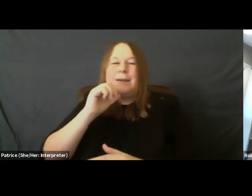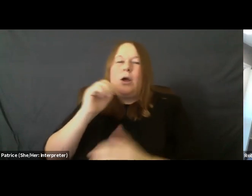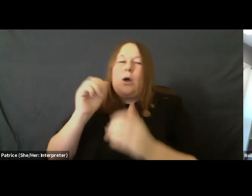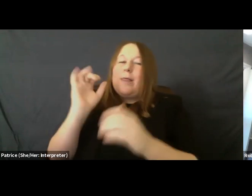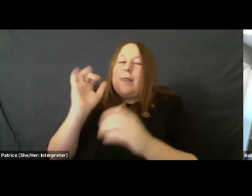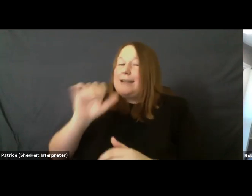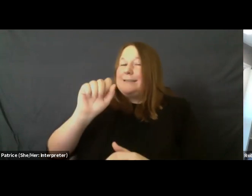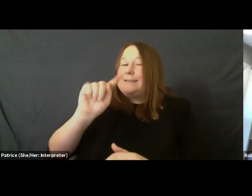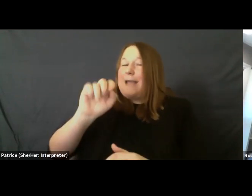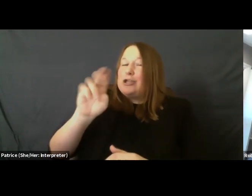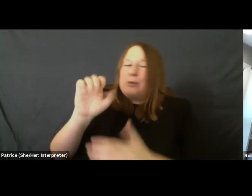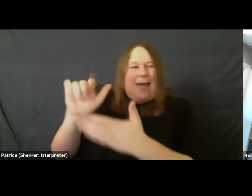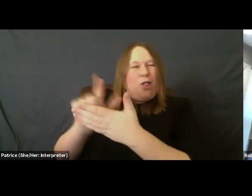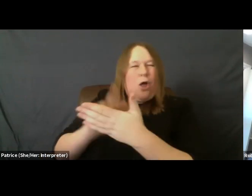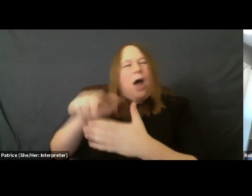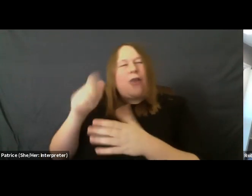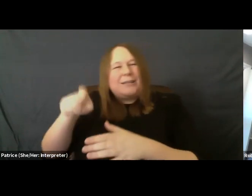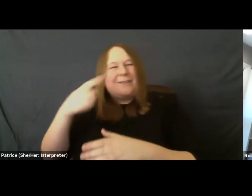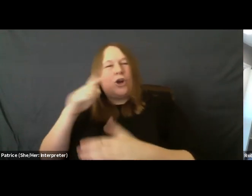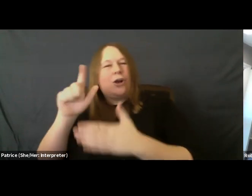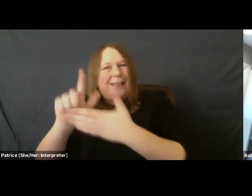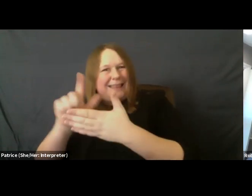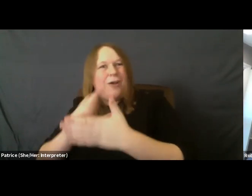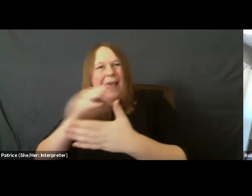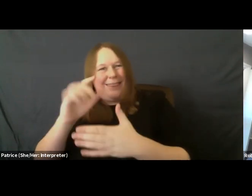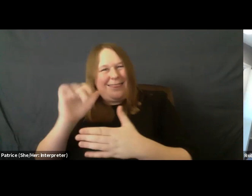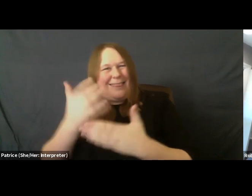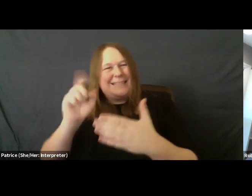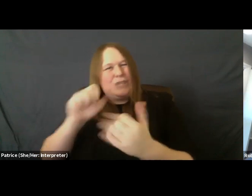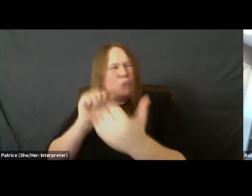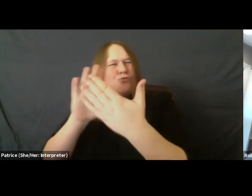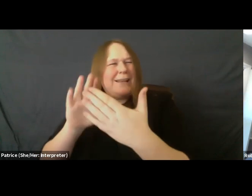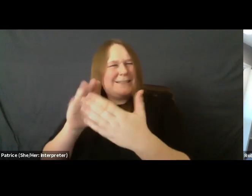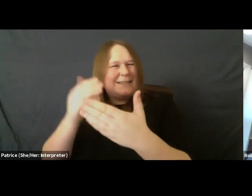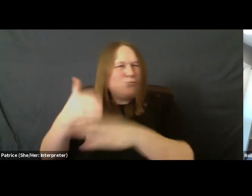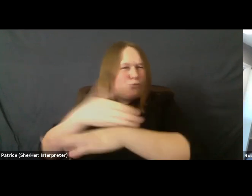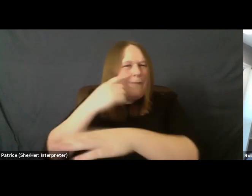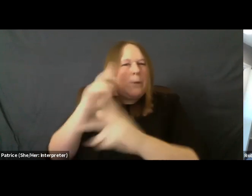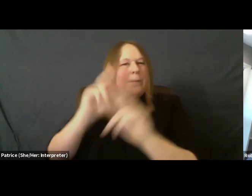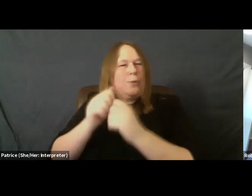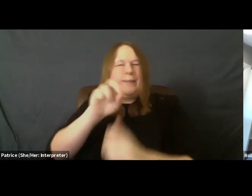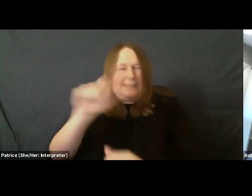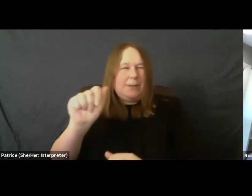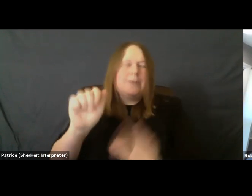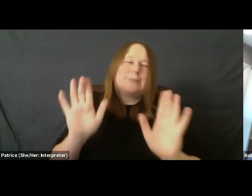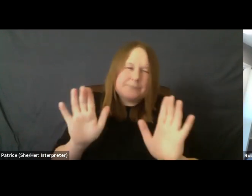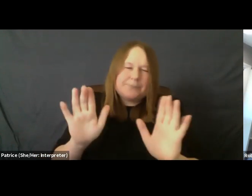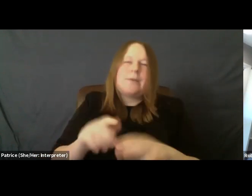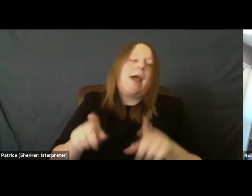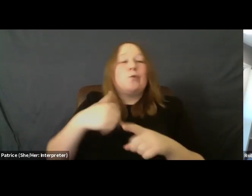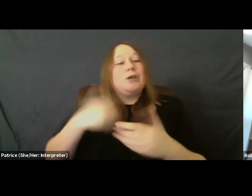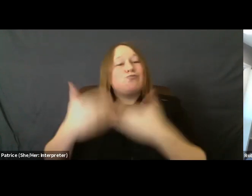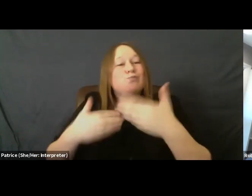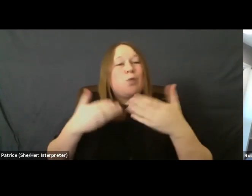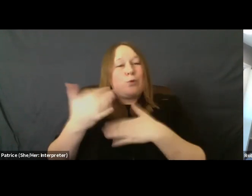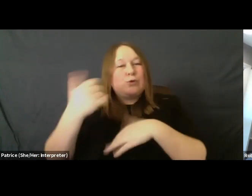might provide, there are other needs, both legally and otherwise, that have to be addressed for people with disabilities. And so as we go through the day, this is